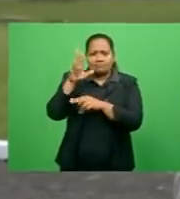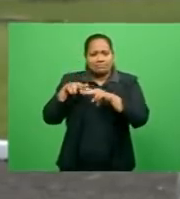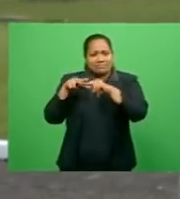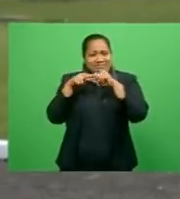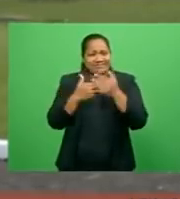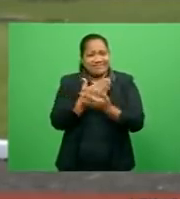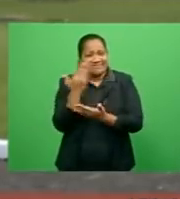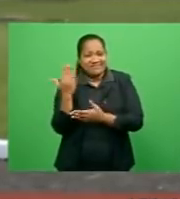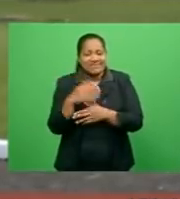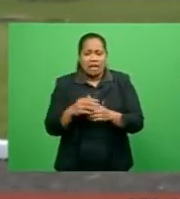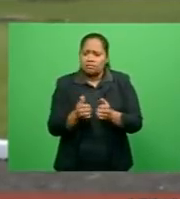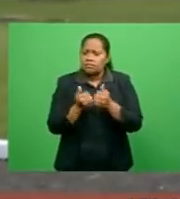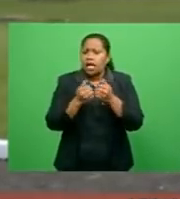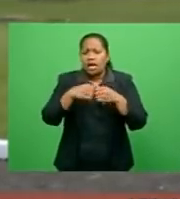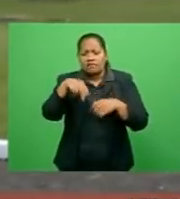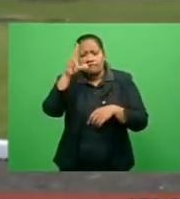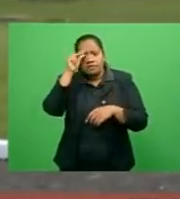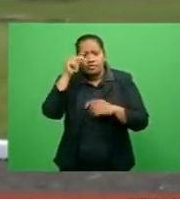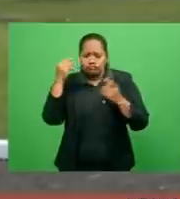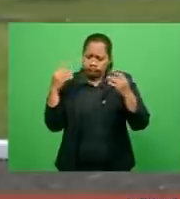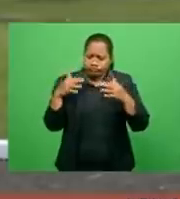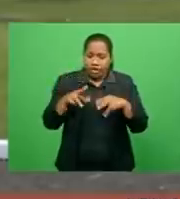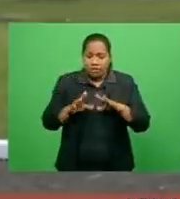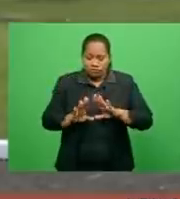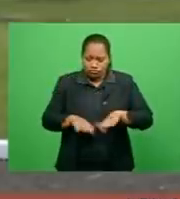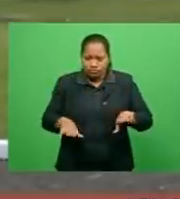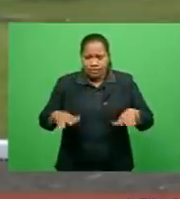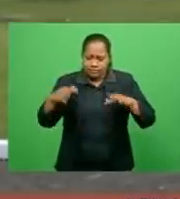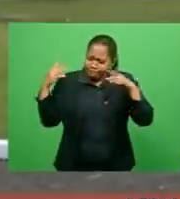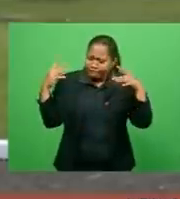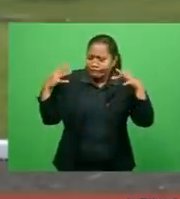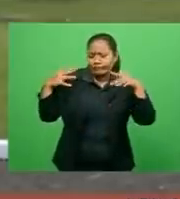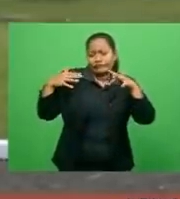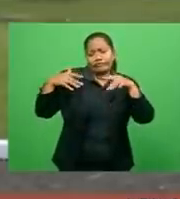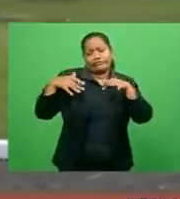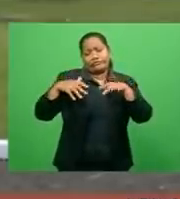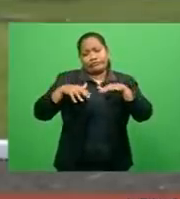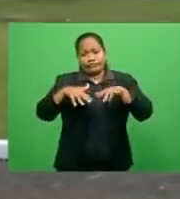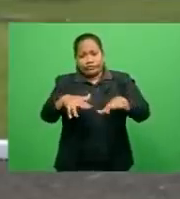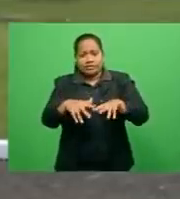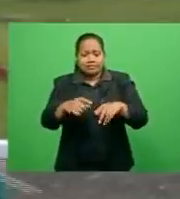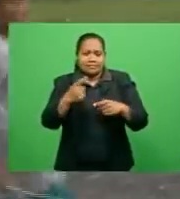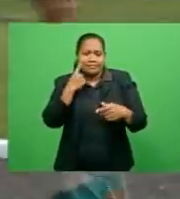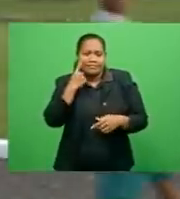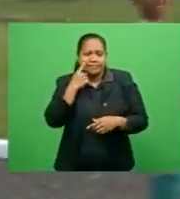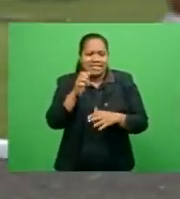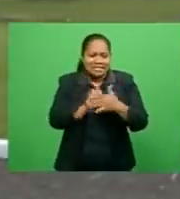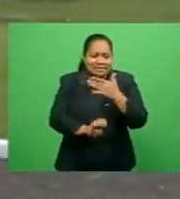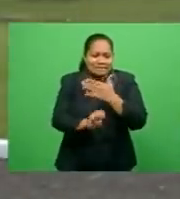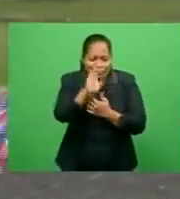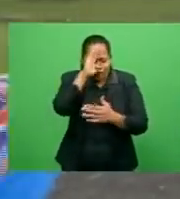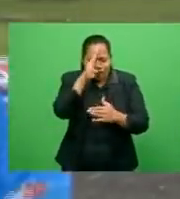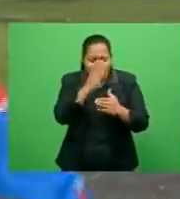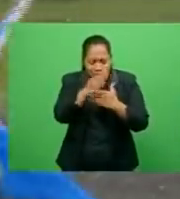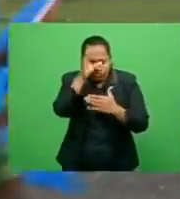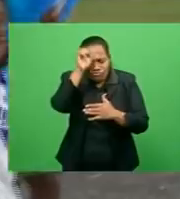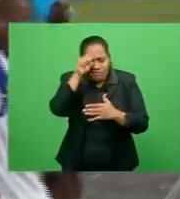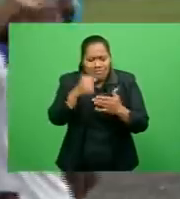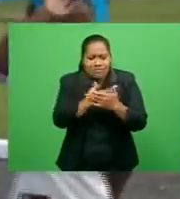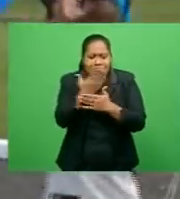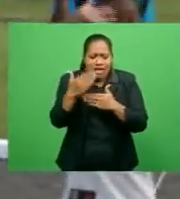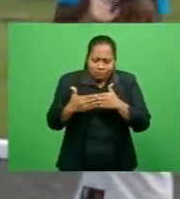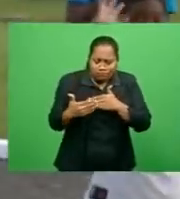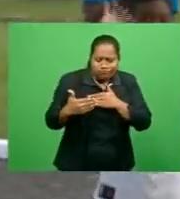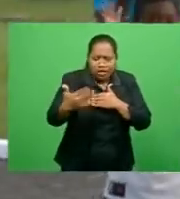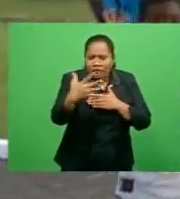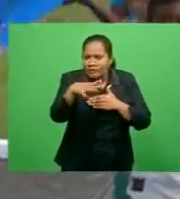Many Fijians brought their children down to Albert Park to witness the event in the hopes that they will remember this day 50 years down the line